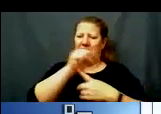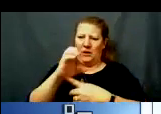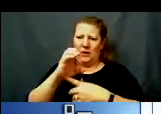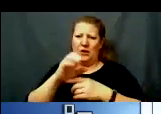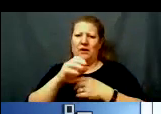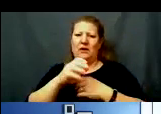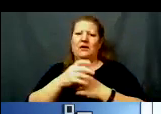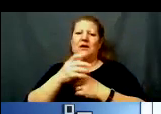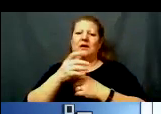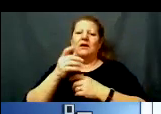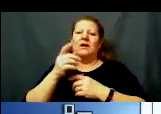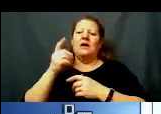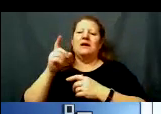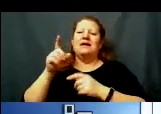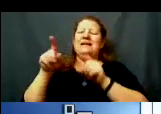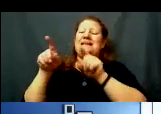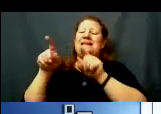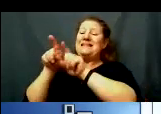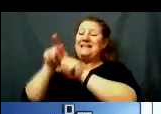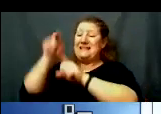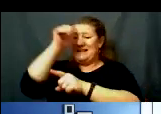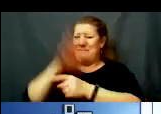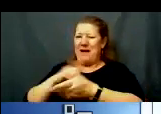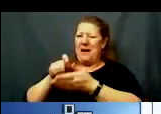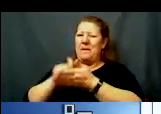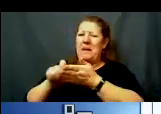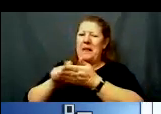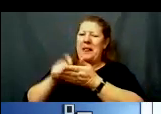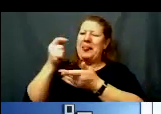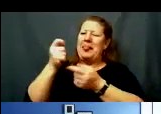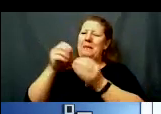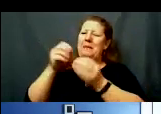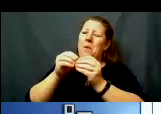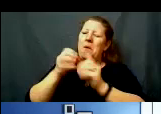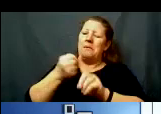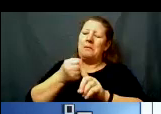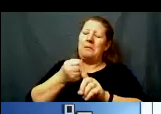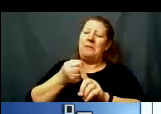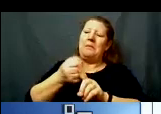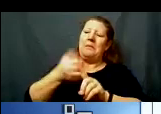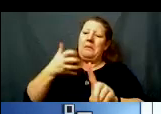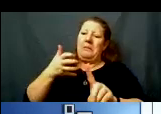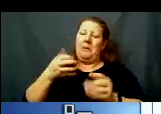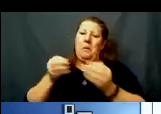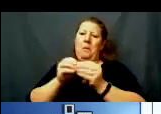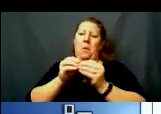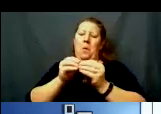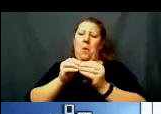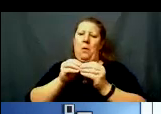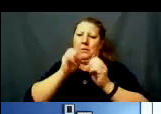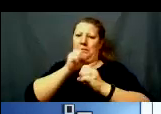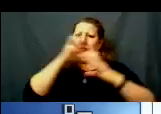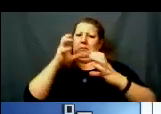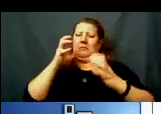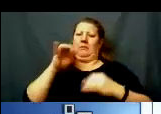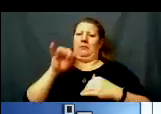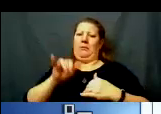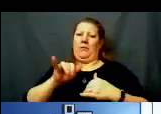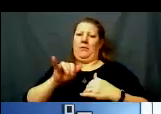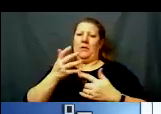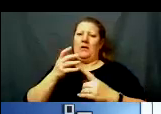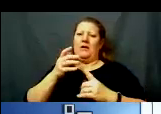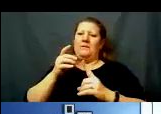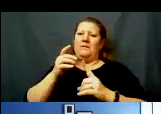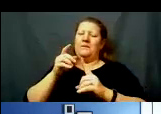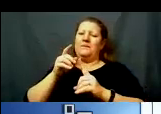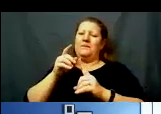Kyle Powis White also pushes the envelope a little bit further, though, and really helps us step back and really ask this big question, or